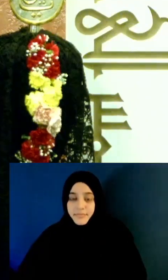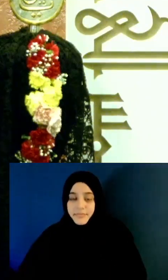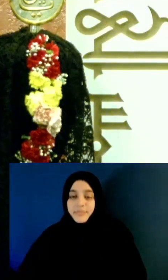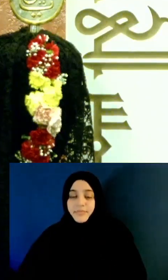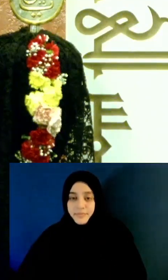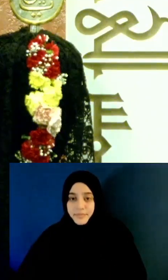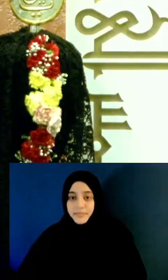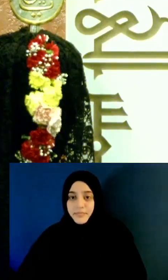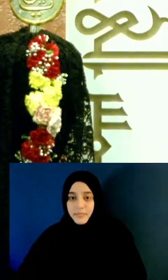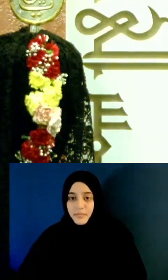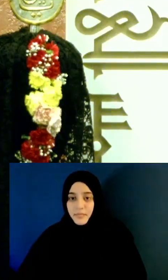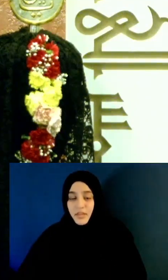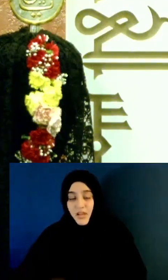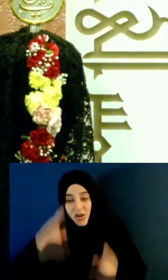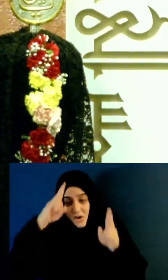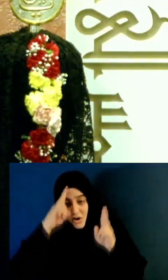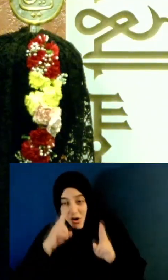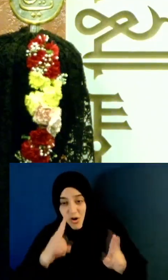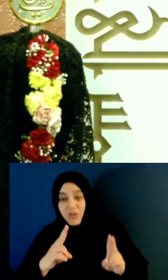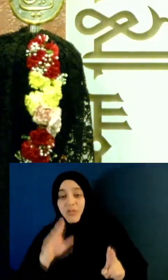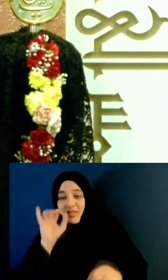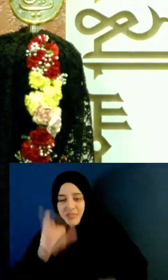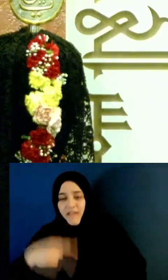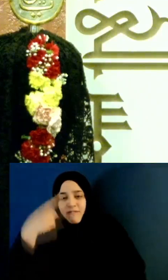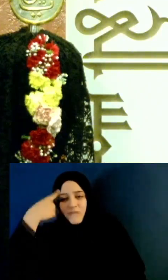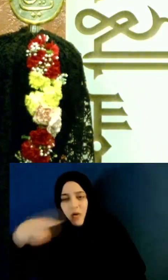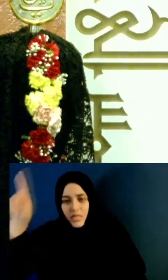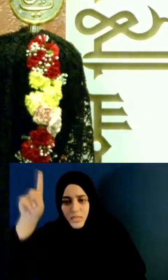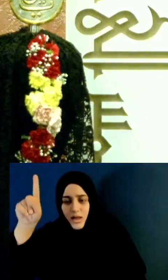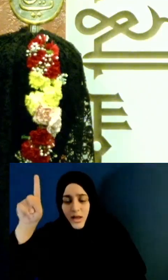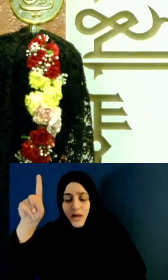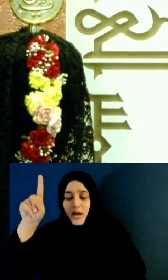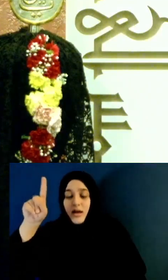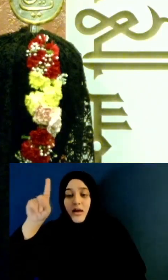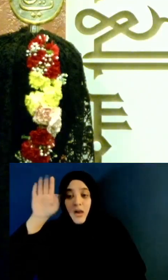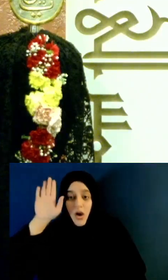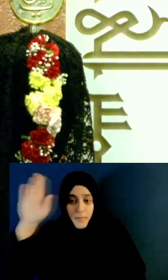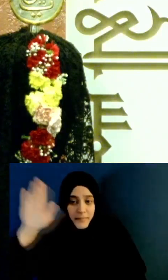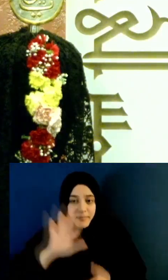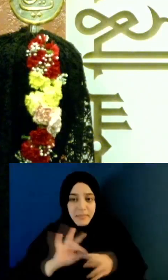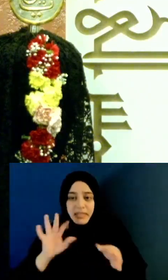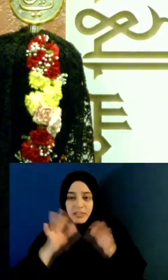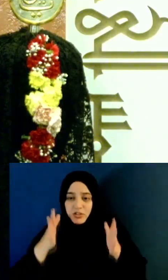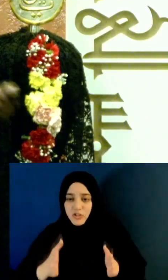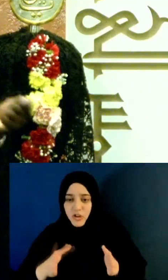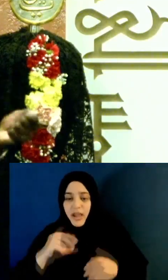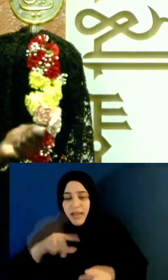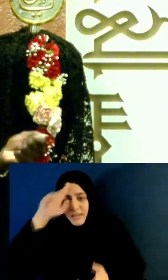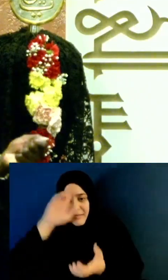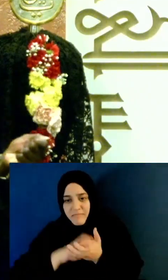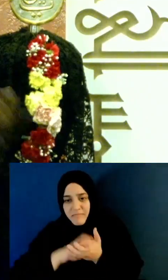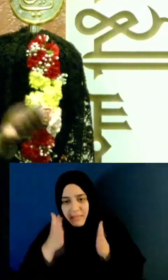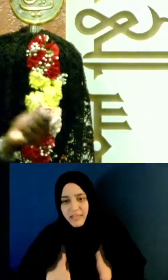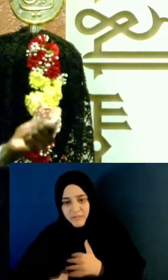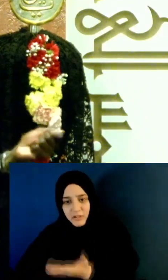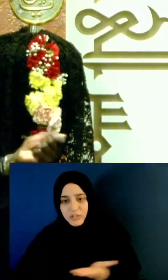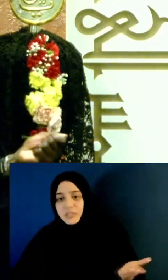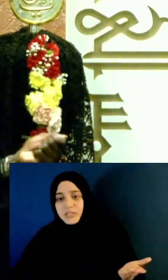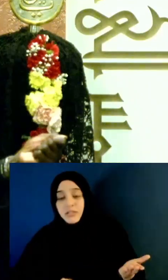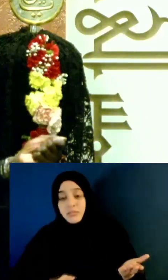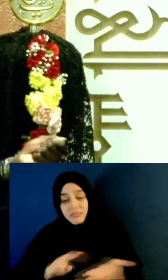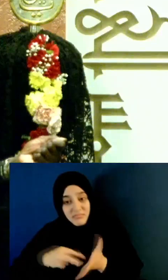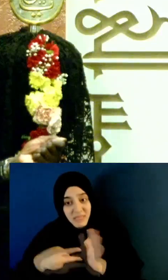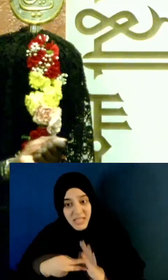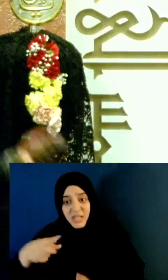The honor is for Allah, His messenger, and the believers. So be proud of who you are, mu'minin and